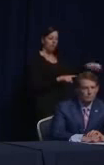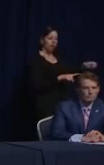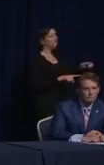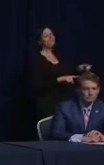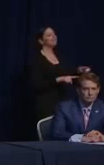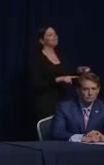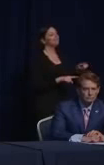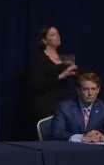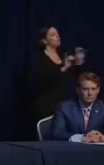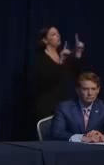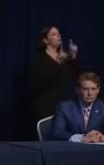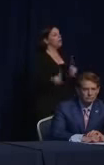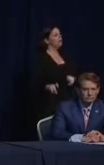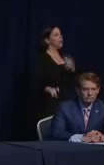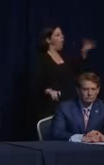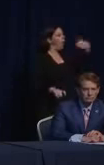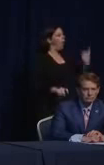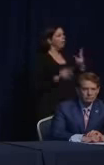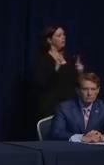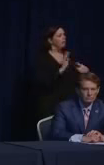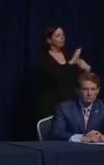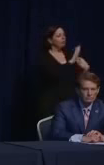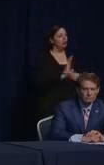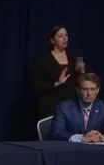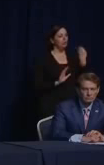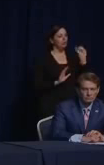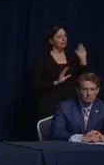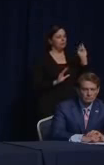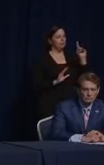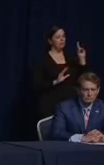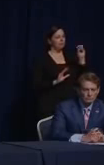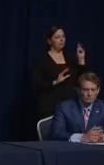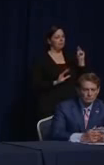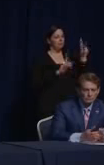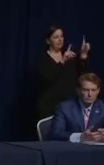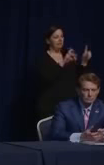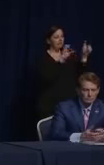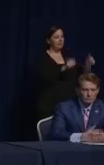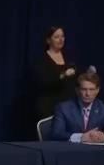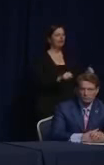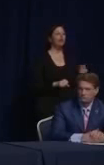the capacity to collect 2,500 specimens a week.